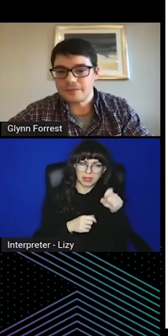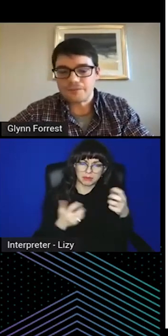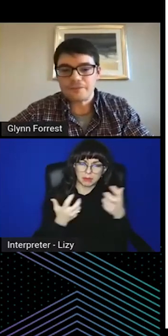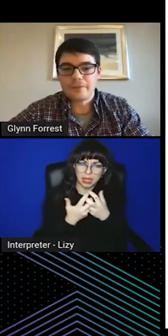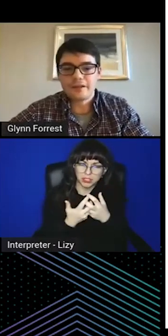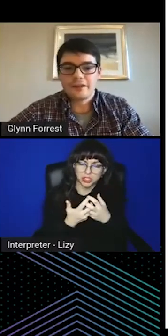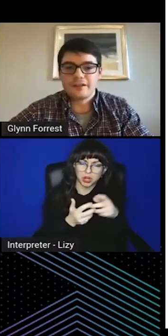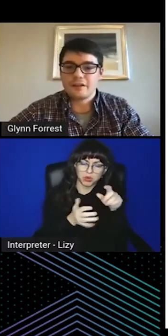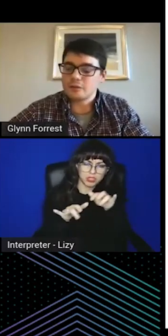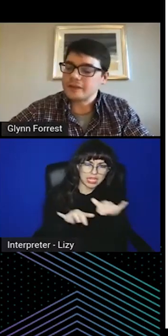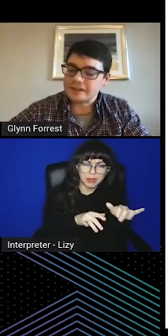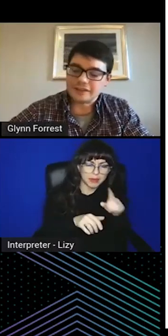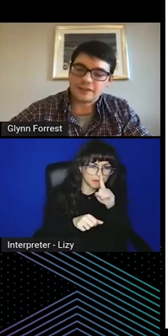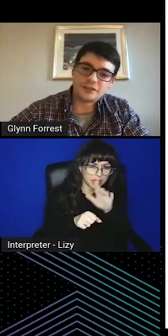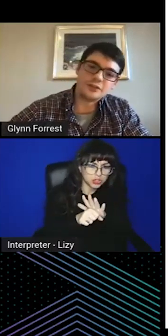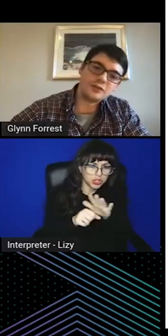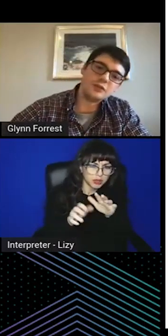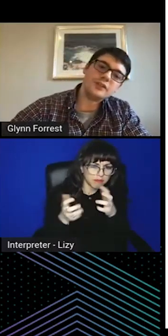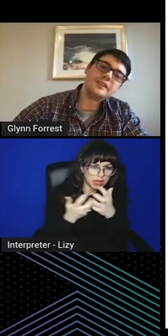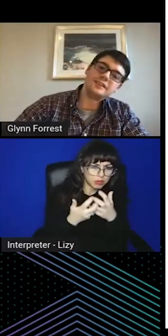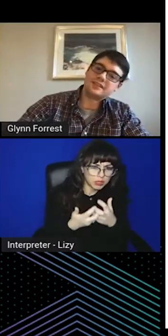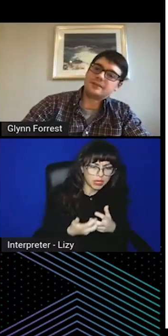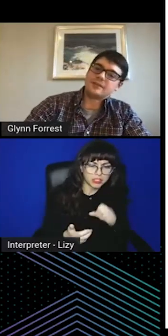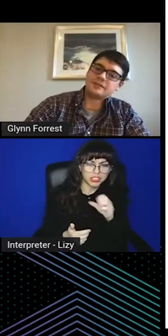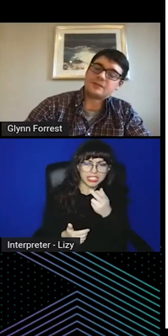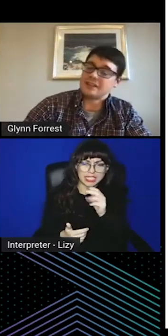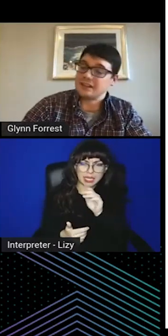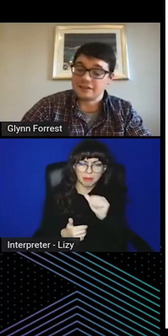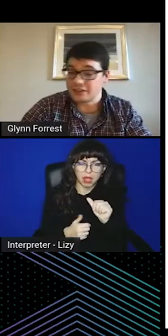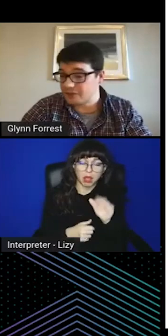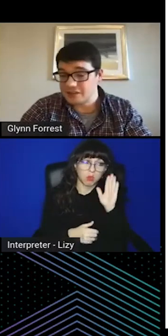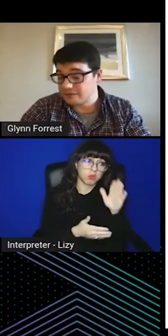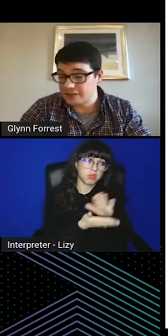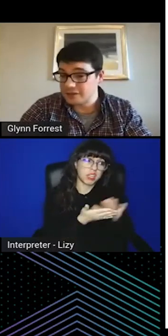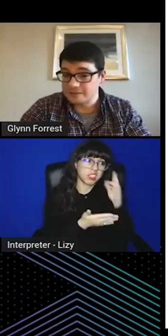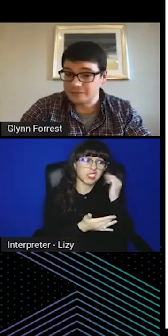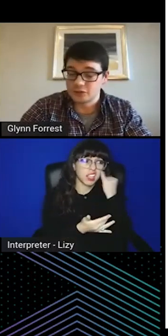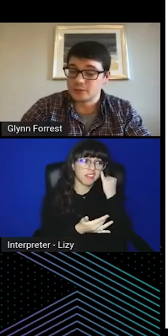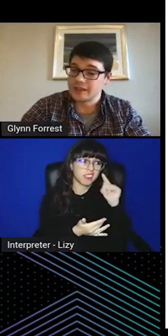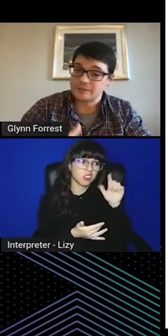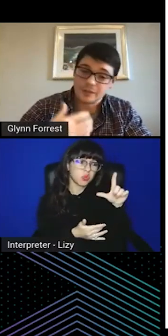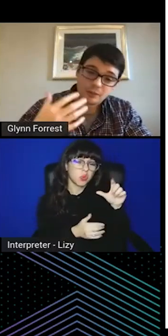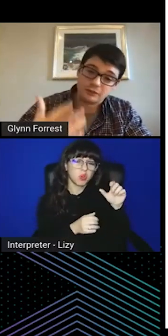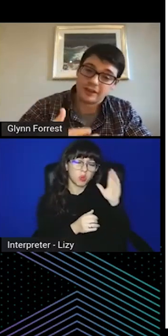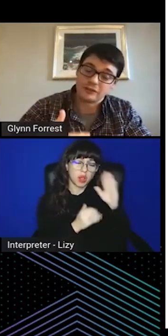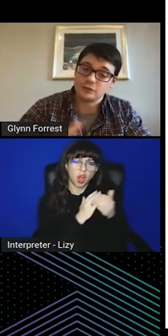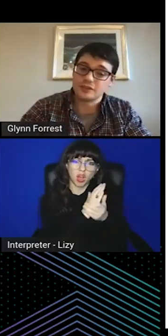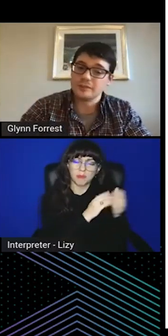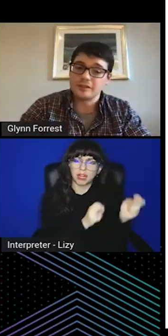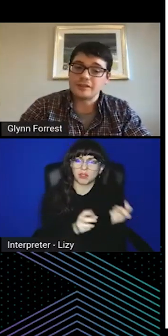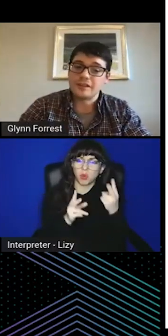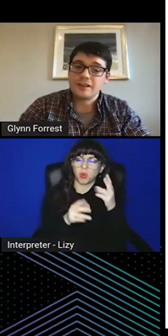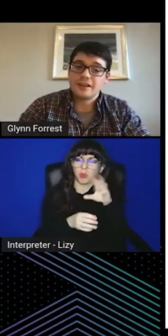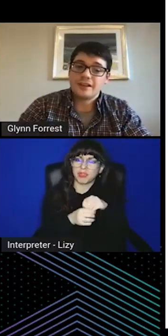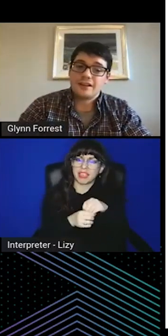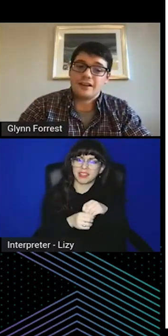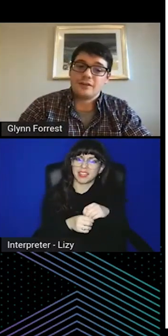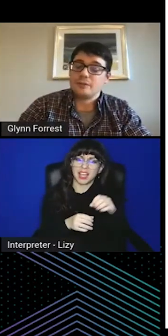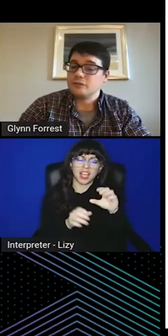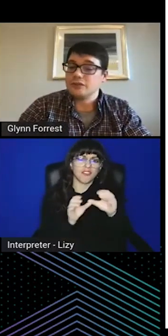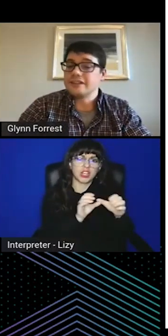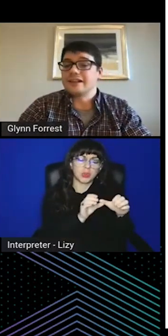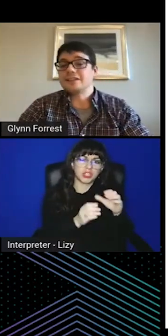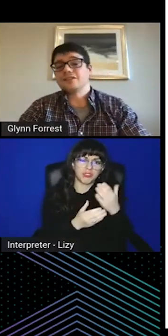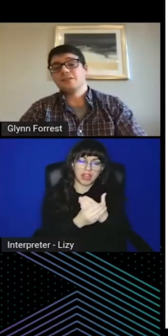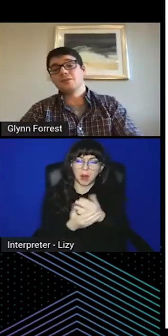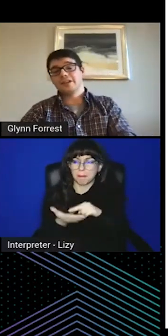schema. Now, it would be nice if this tool loaded these schemas from, say, a configuration file, so we could have people write their own schemas. And it would be